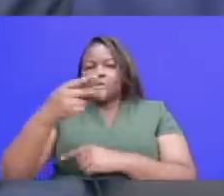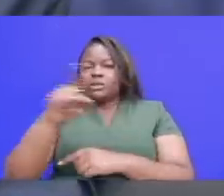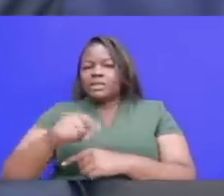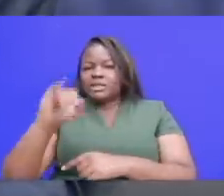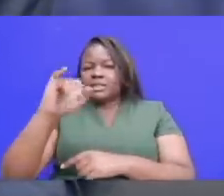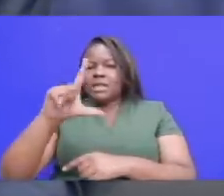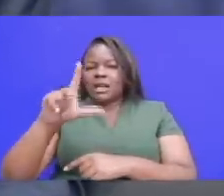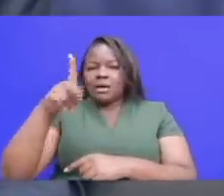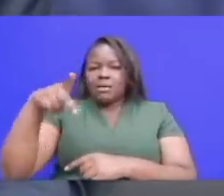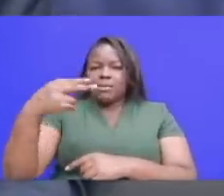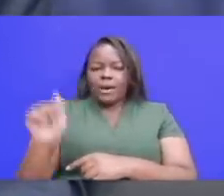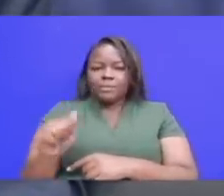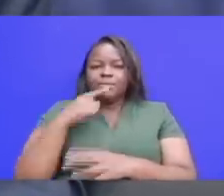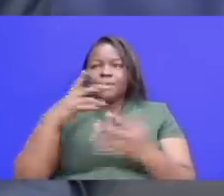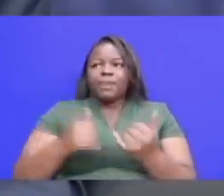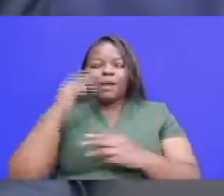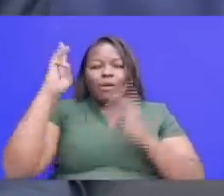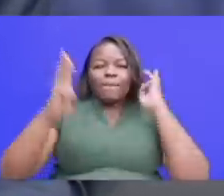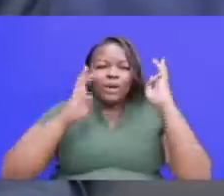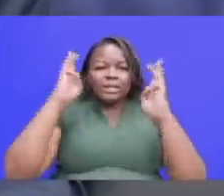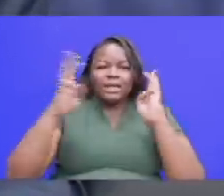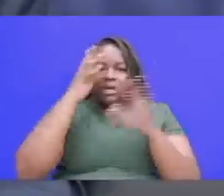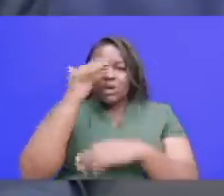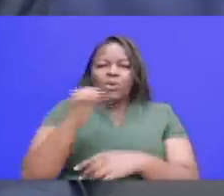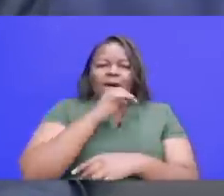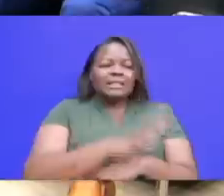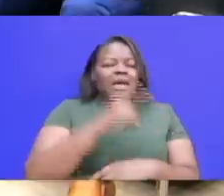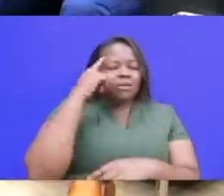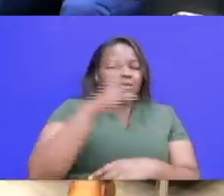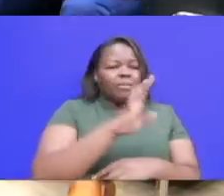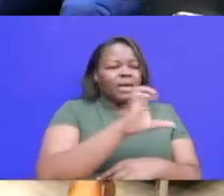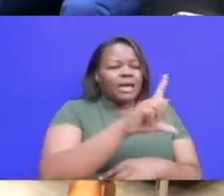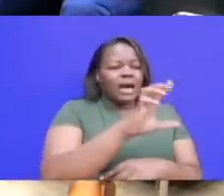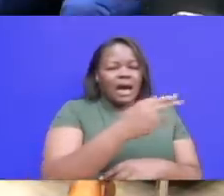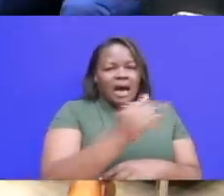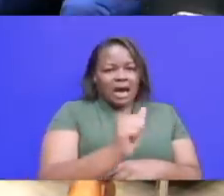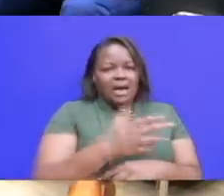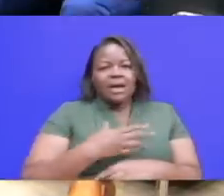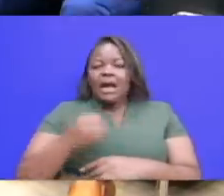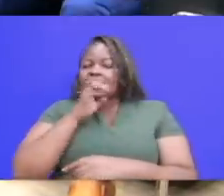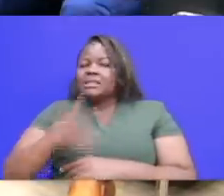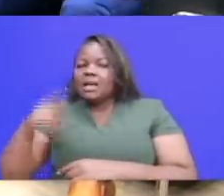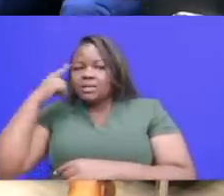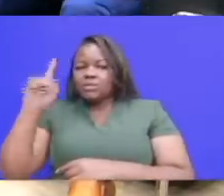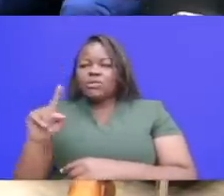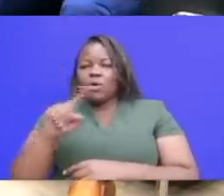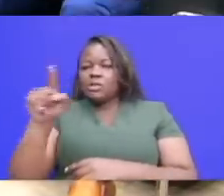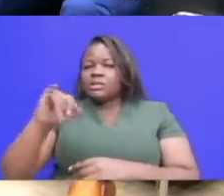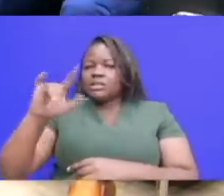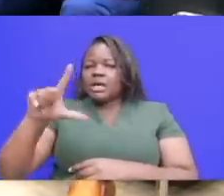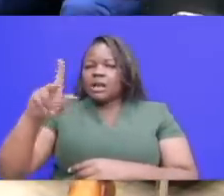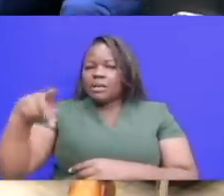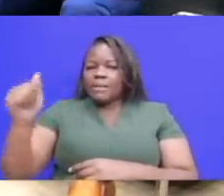why was he only with the sons of Bilhah and Zilpah alone, while the sons of Leah also not here?